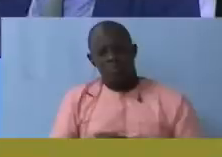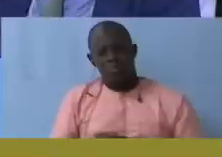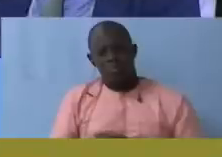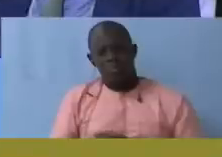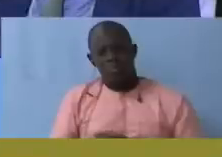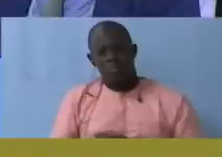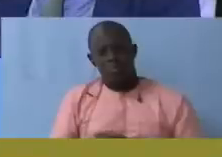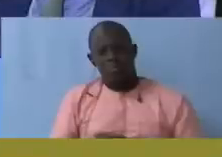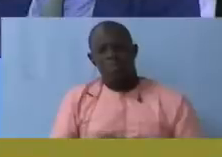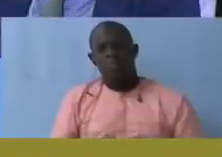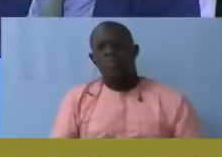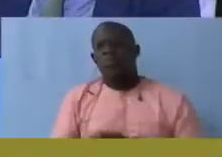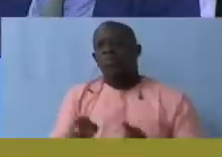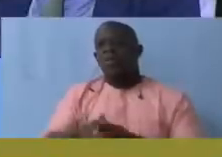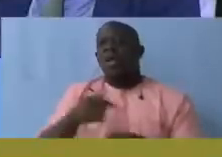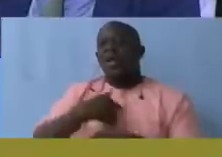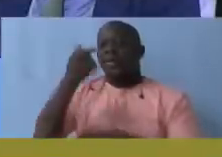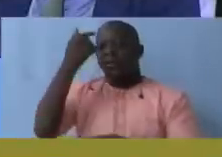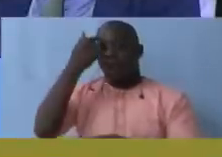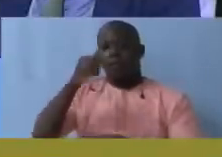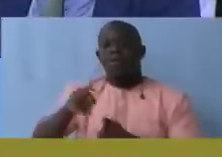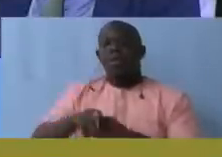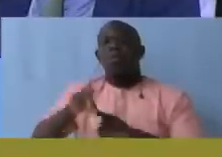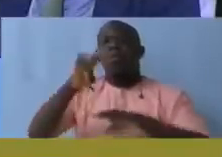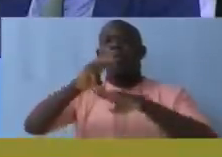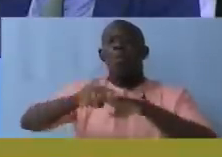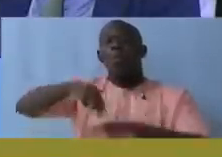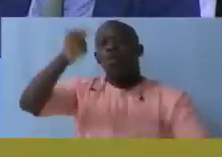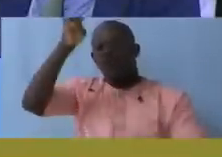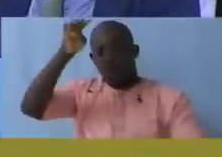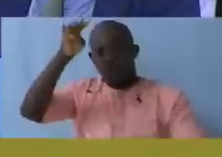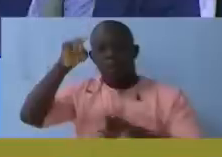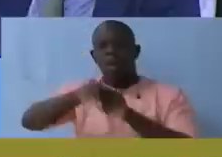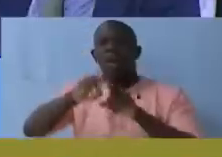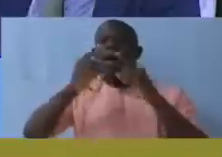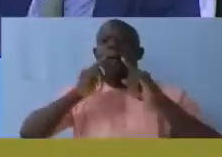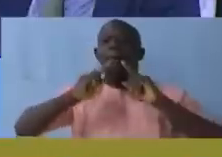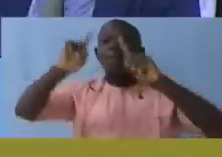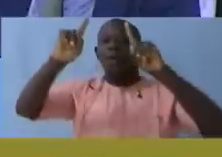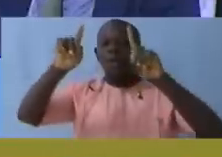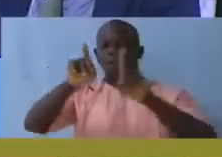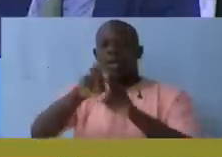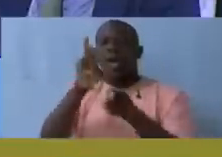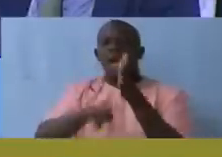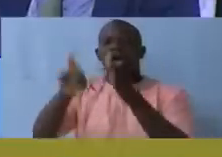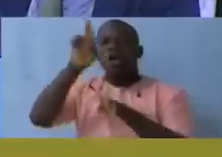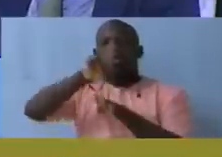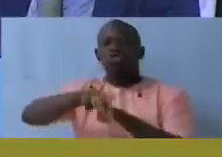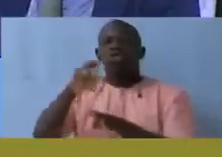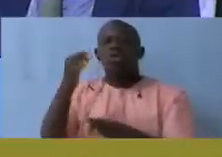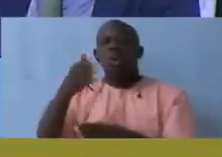pronounced results that he got was from Senegal. But I think as